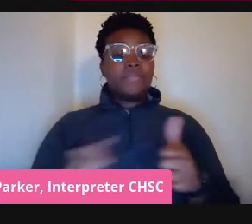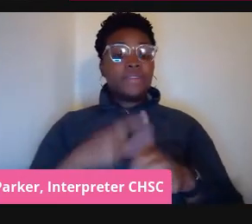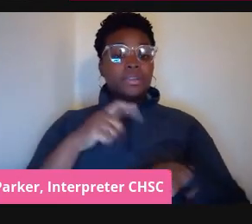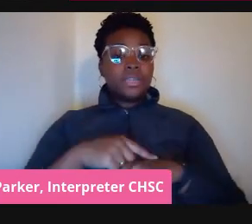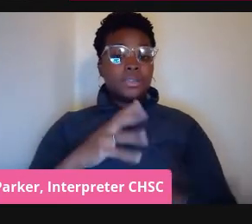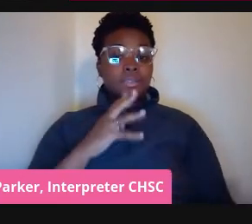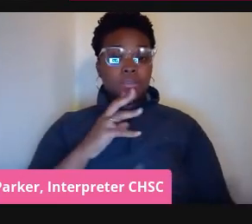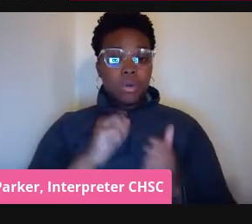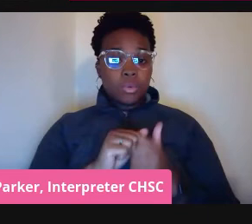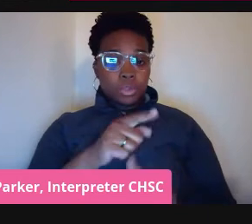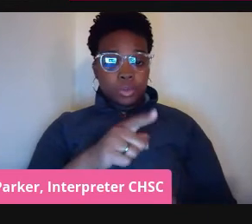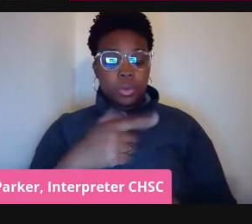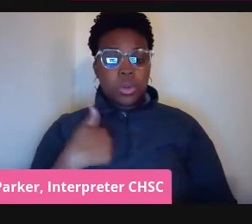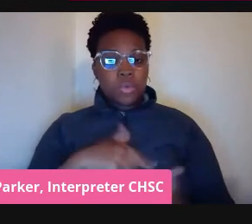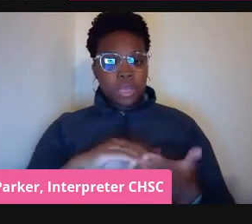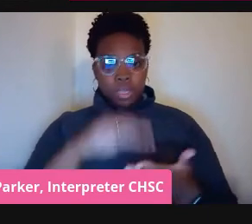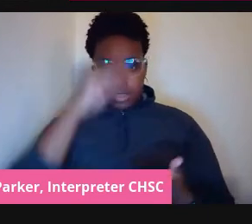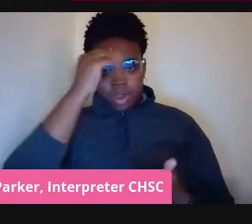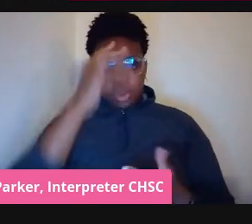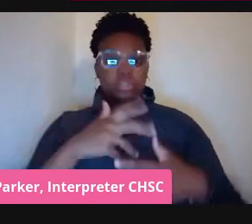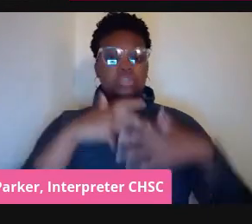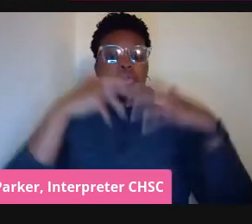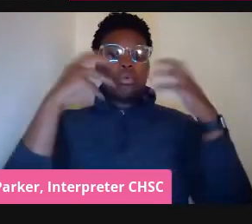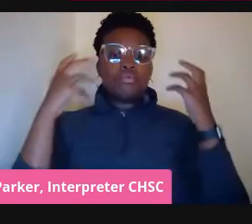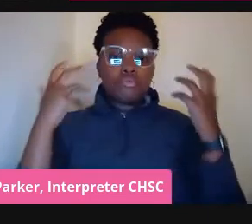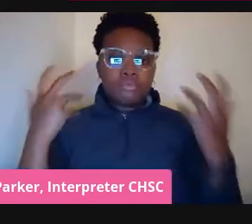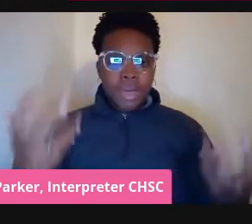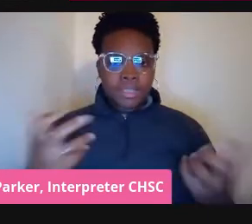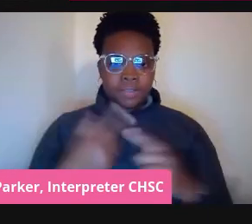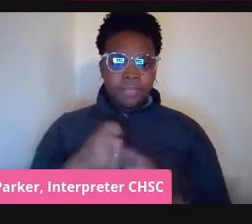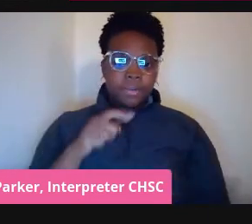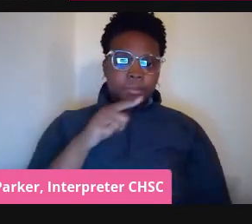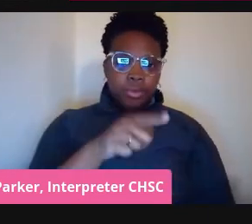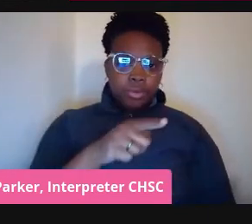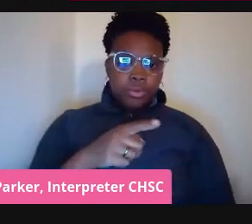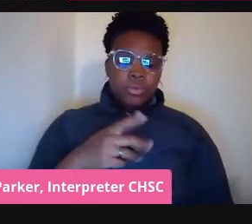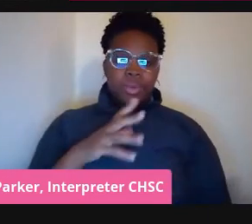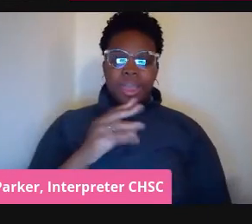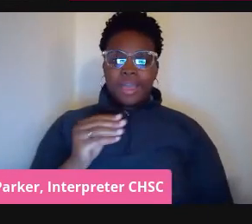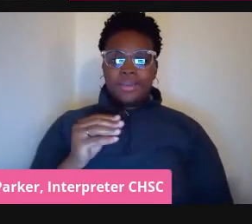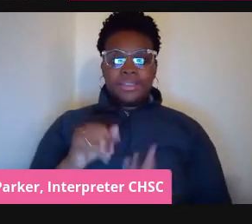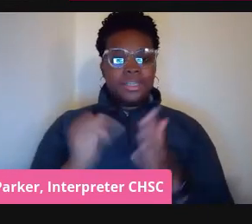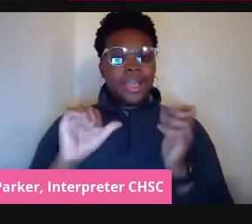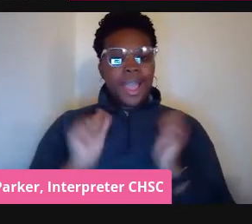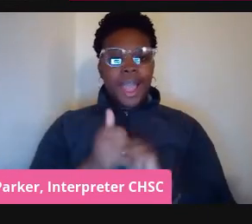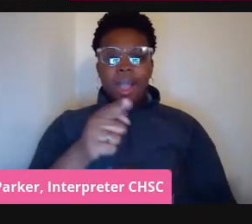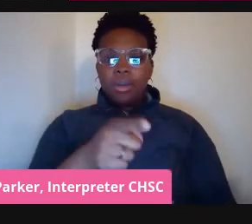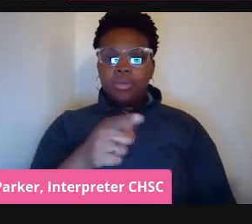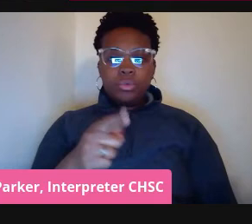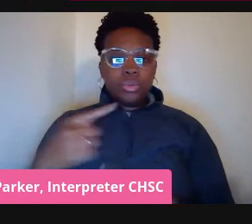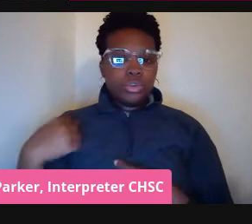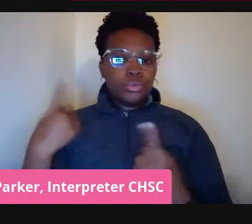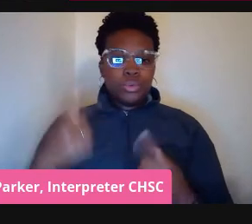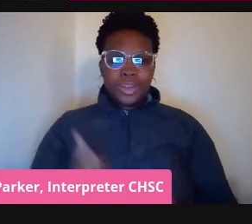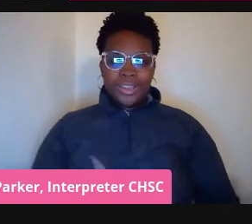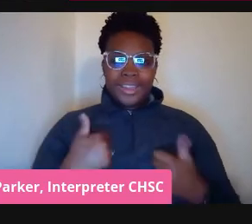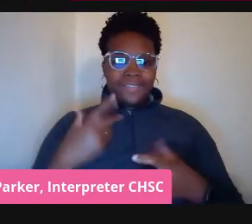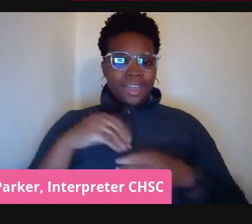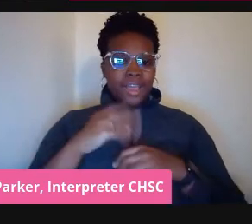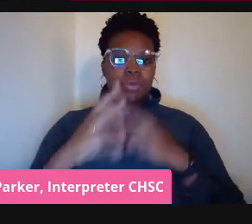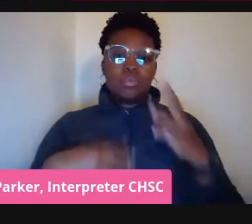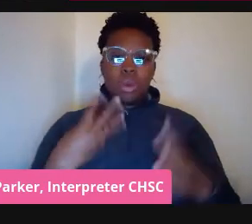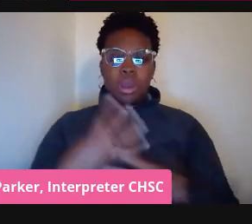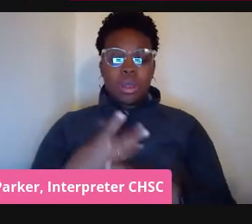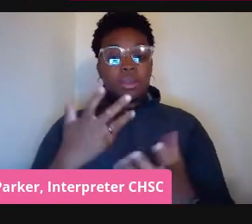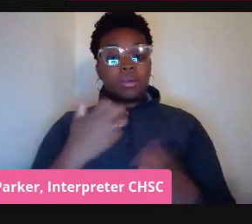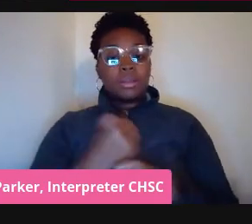we learned so much from you and just how you were living in the world. So I want to